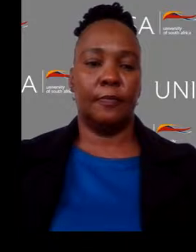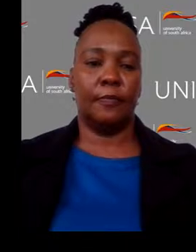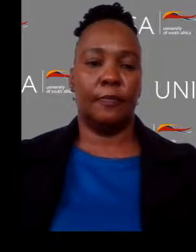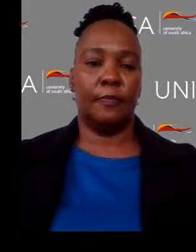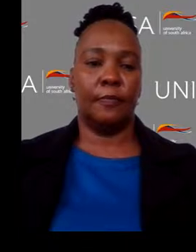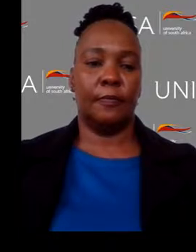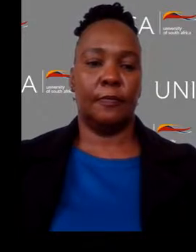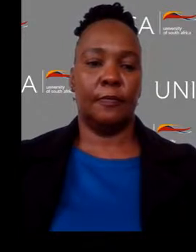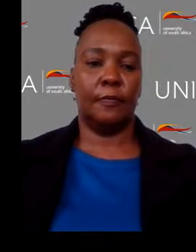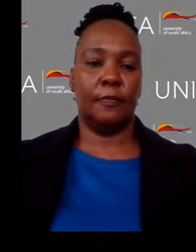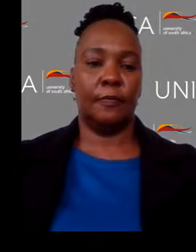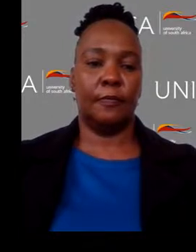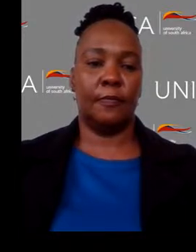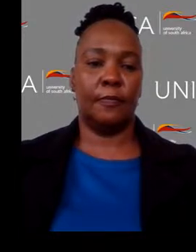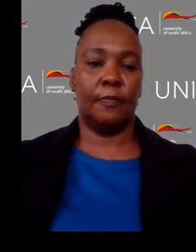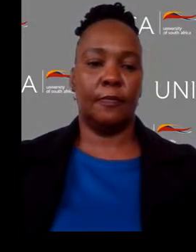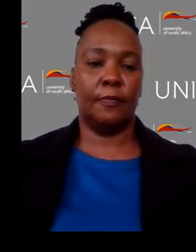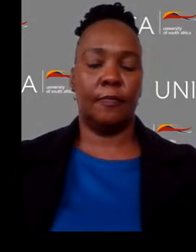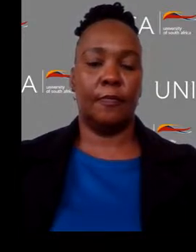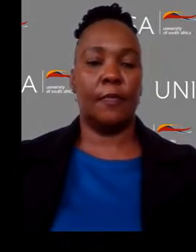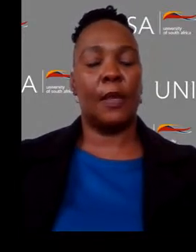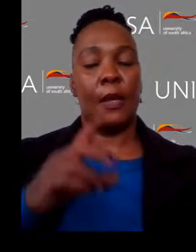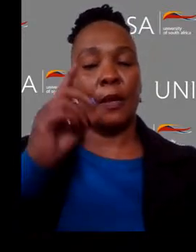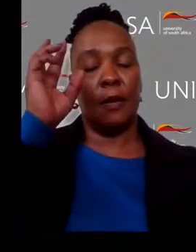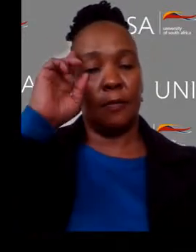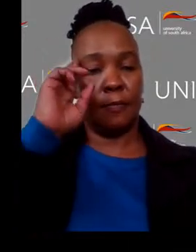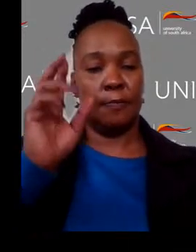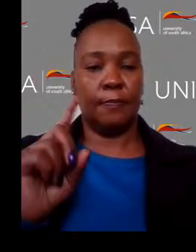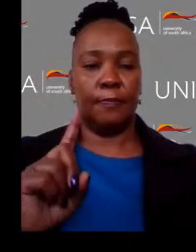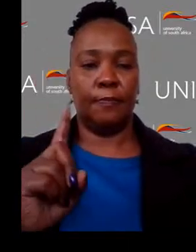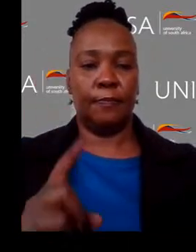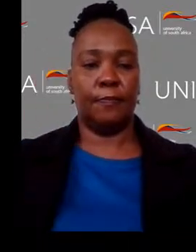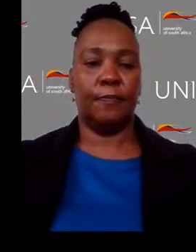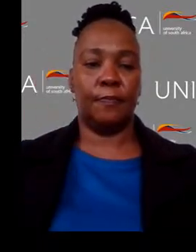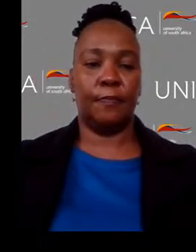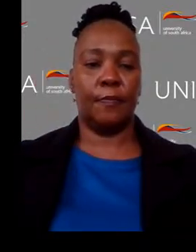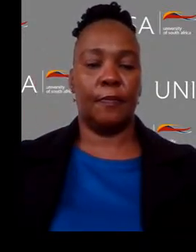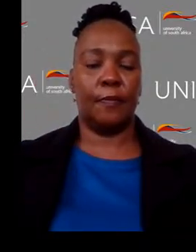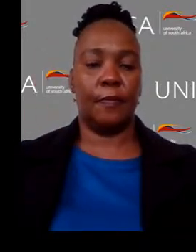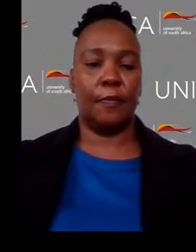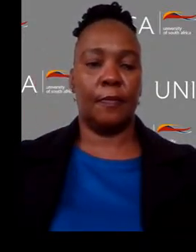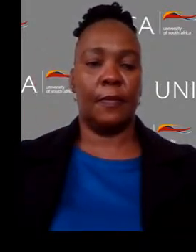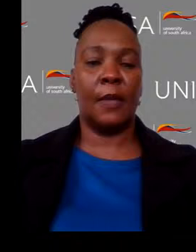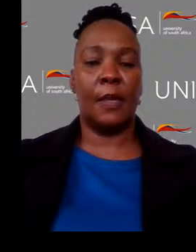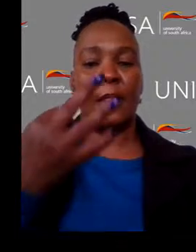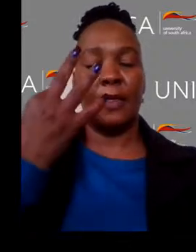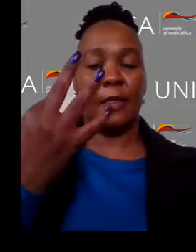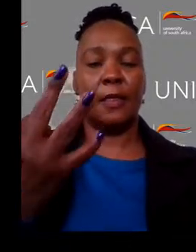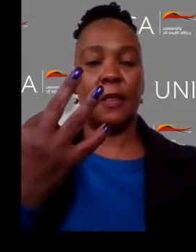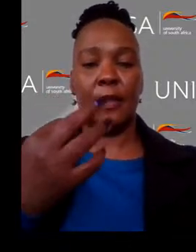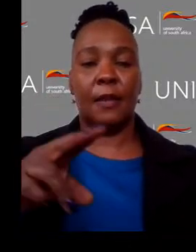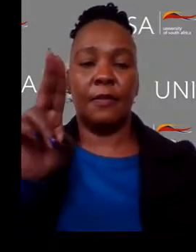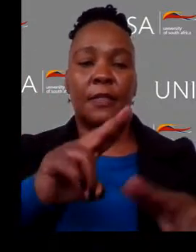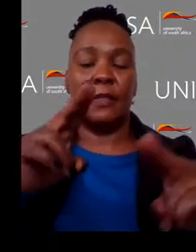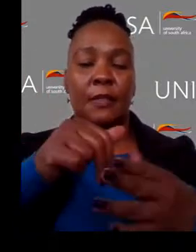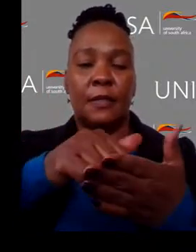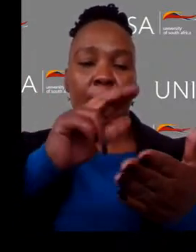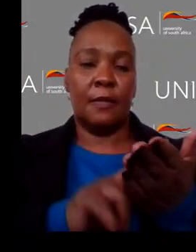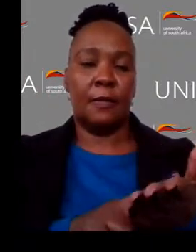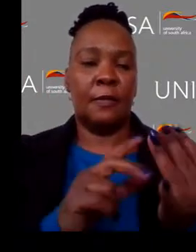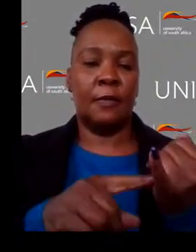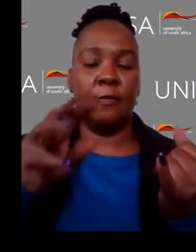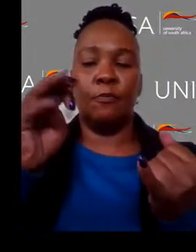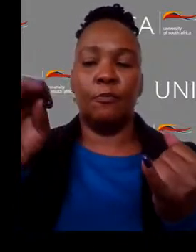put the presentation again. So remember, there are three types of proctoring tools. There's Moodle proctoring that uses your